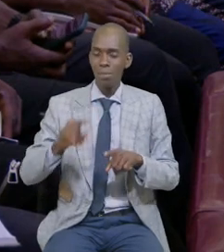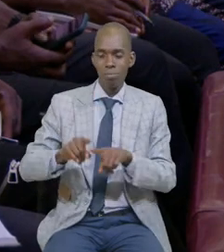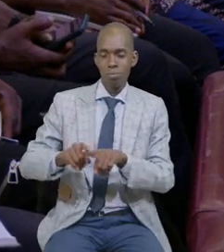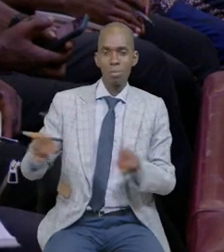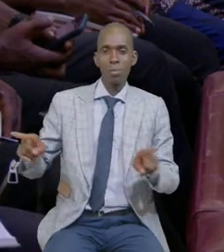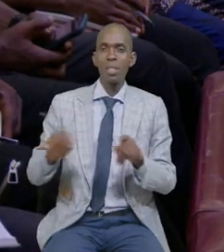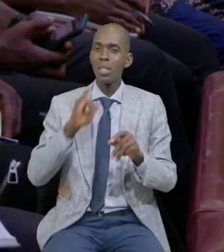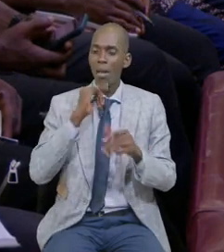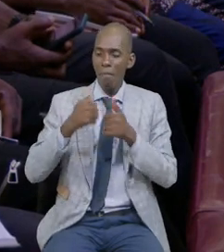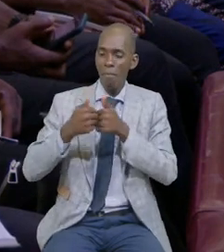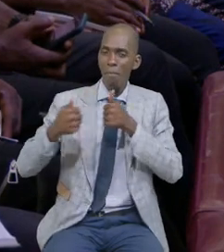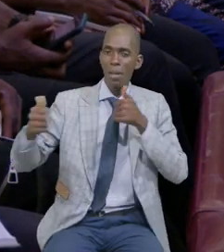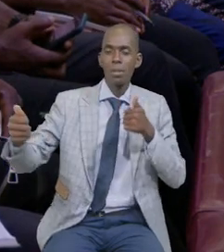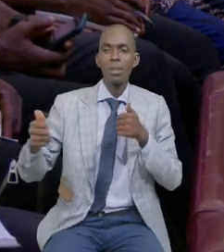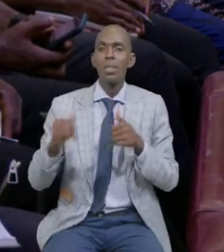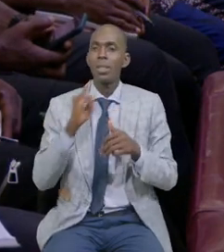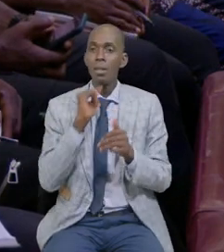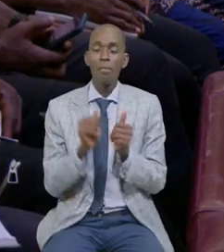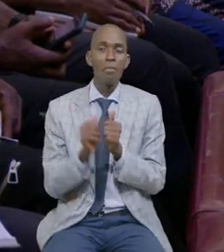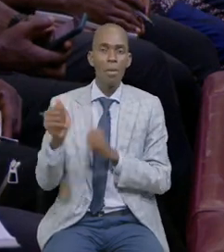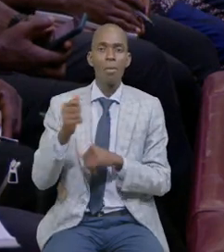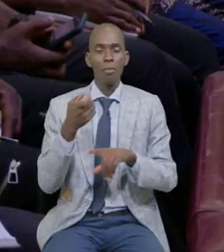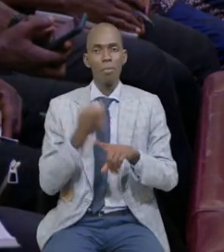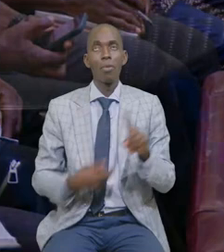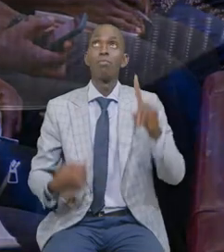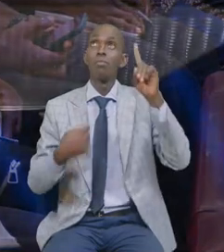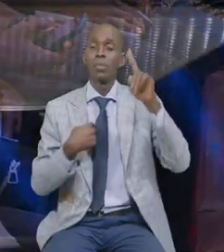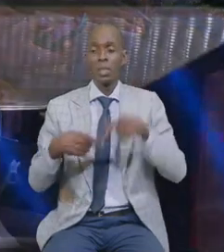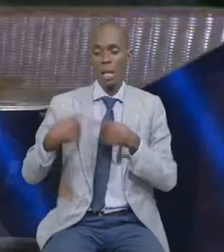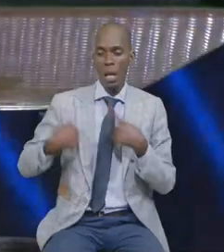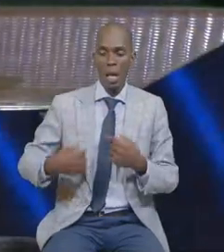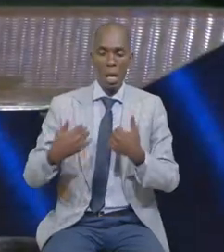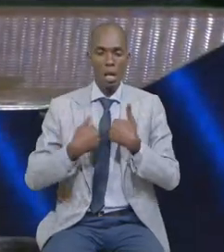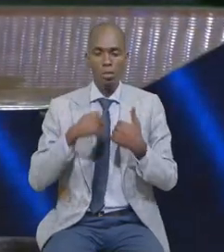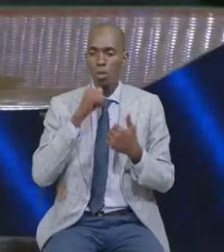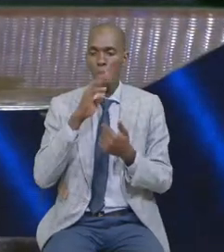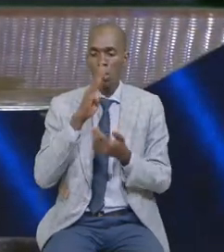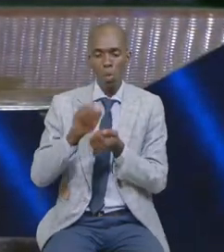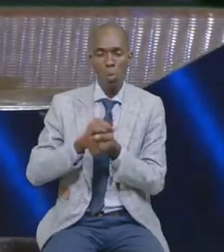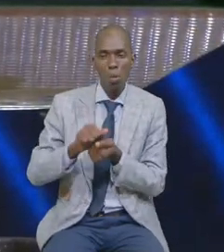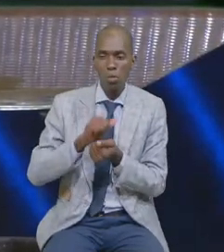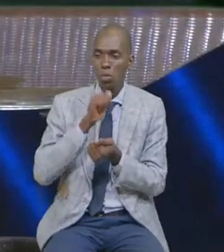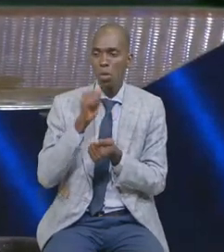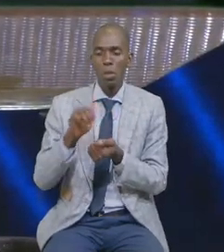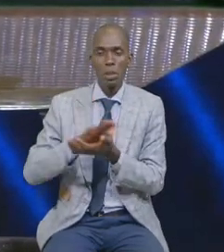heart has not been washed. The heart has not been cleansed. The heart has not been turned around